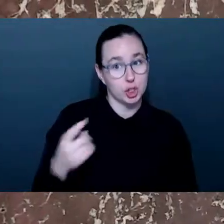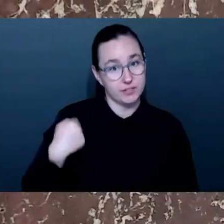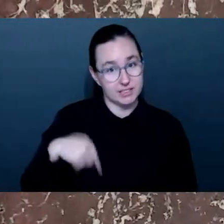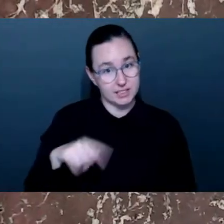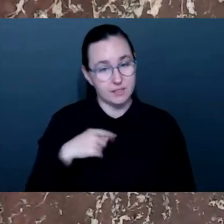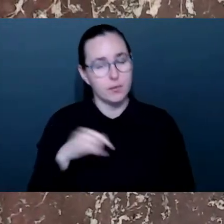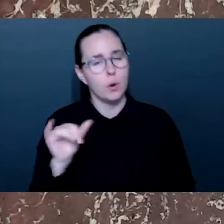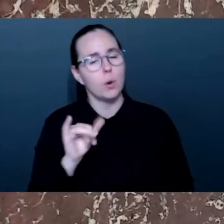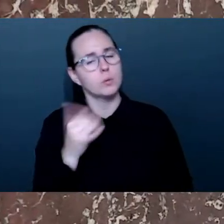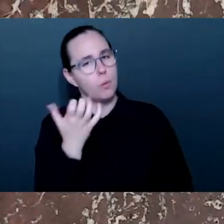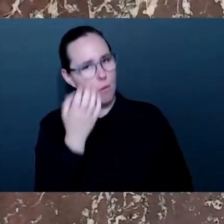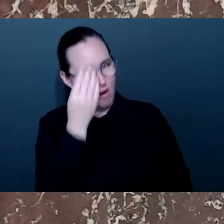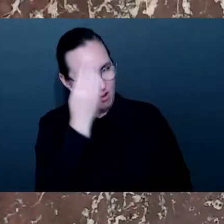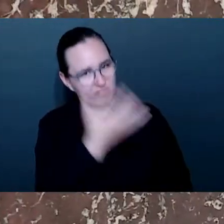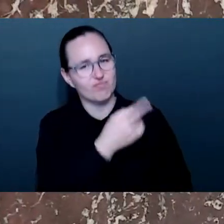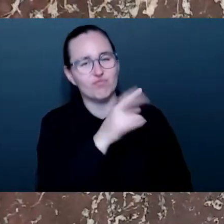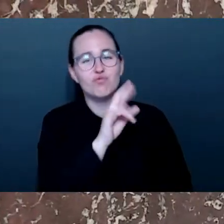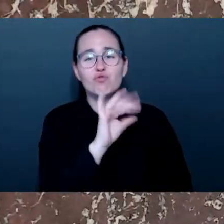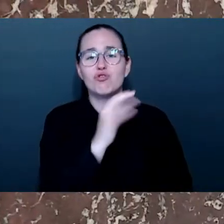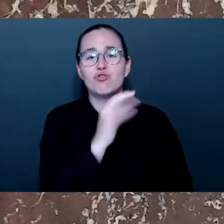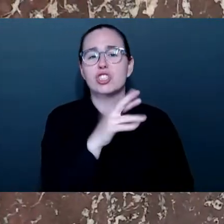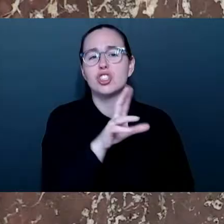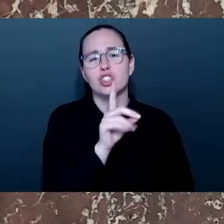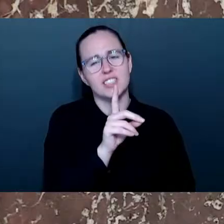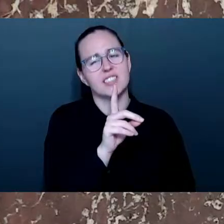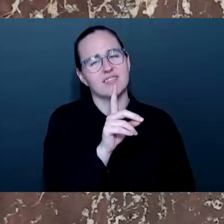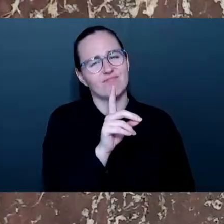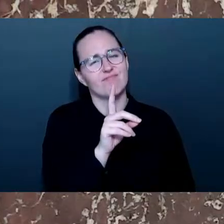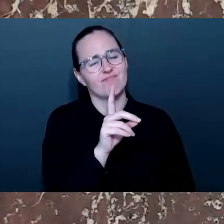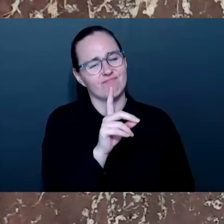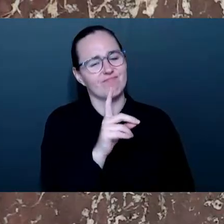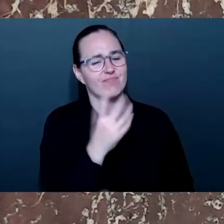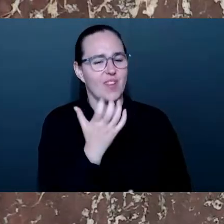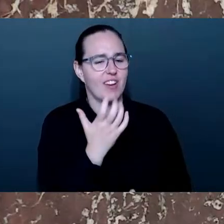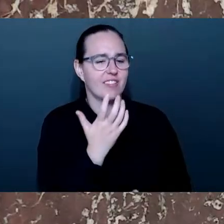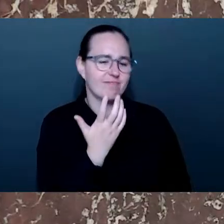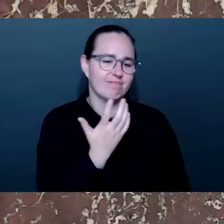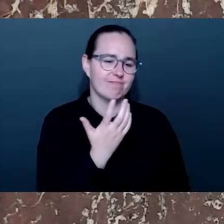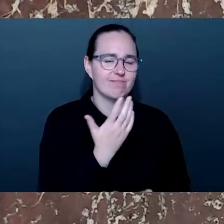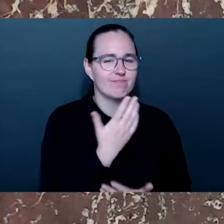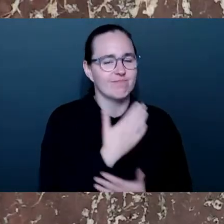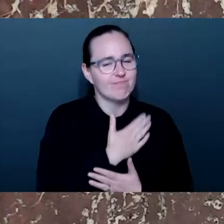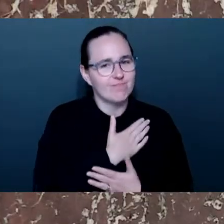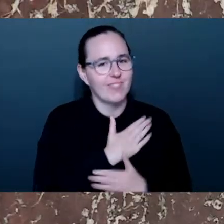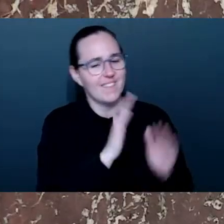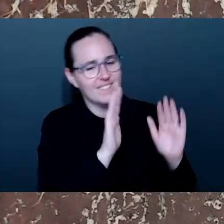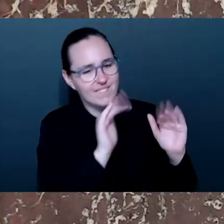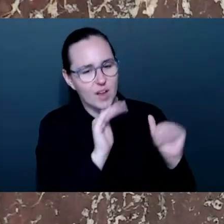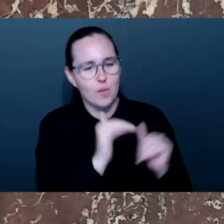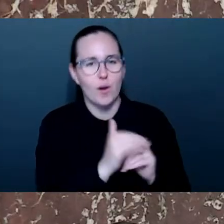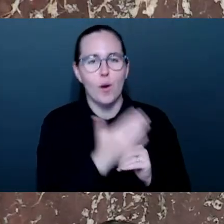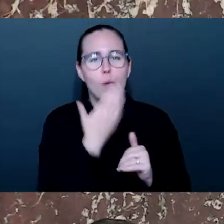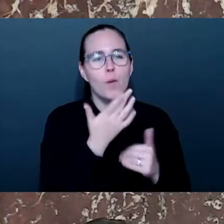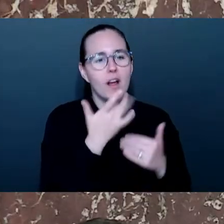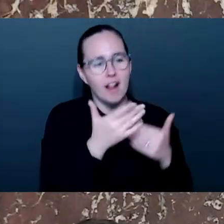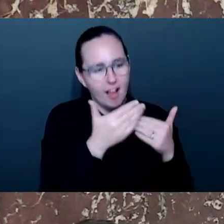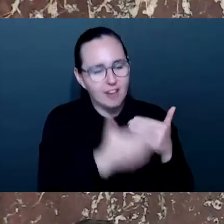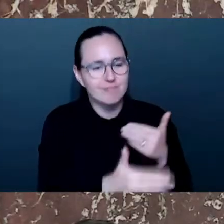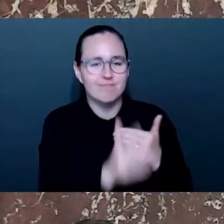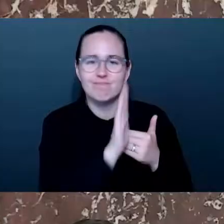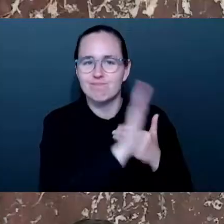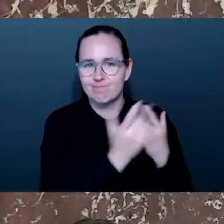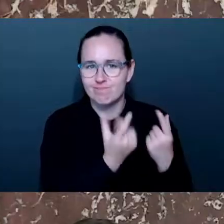farewell, a good luck on his next journey in life and where that takes him. He, as the Premier has said, has always shown